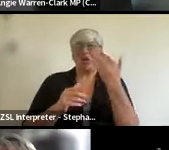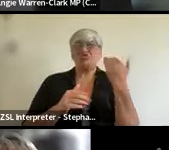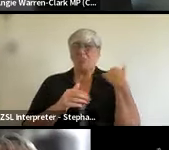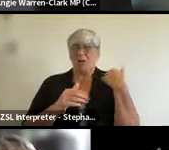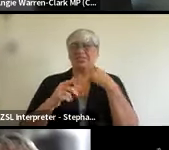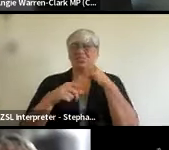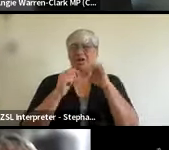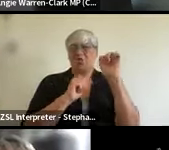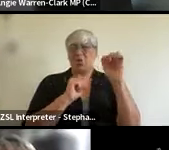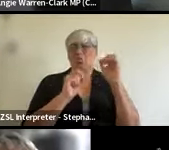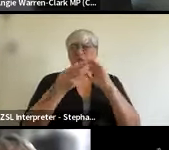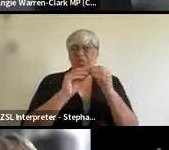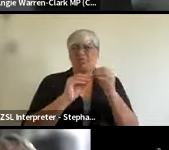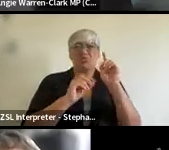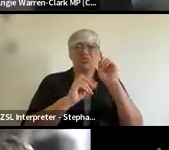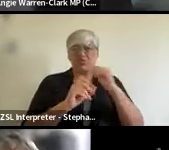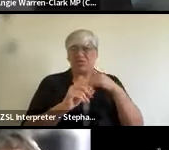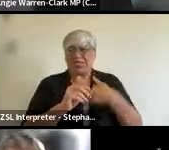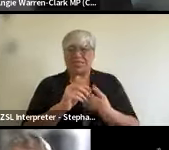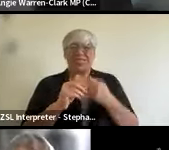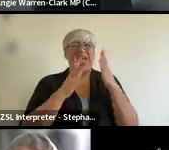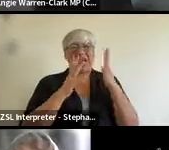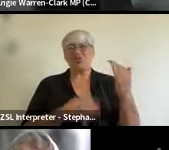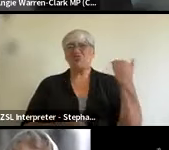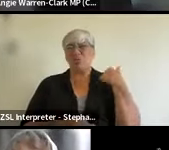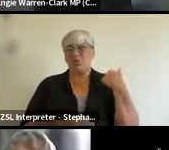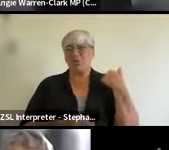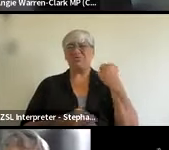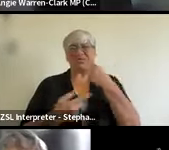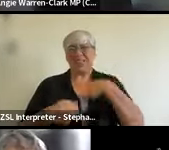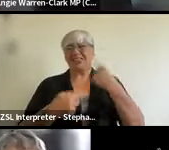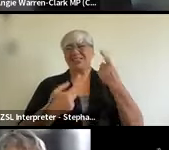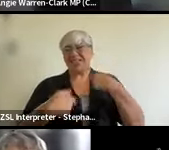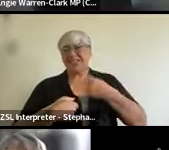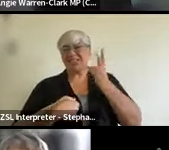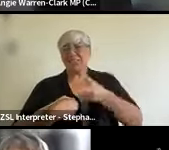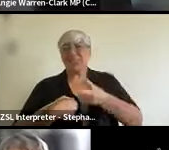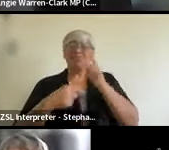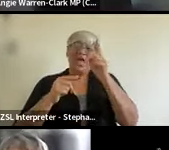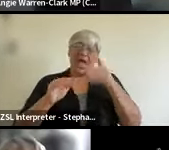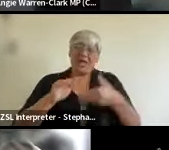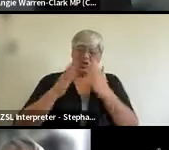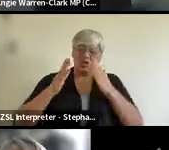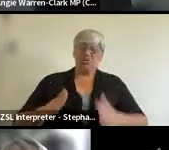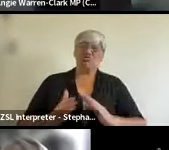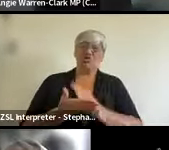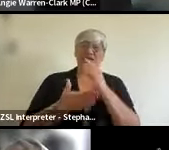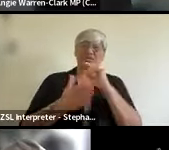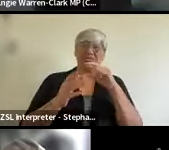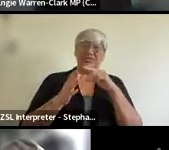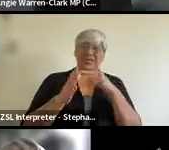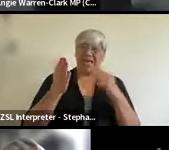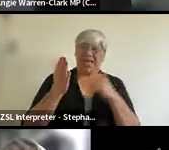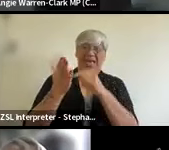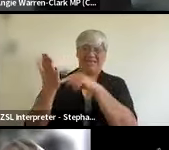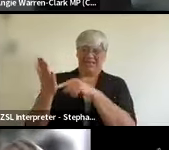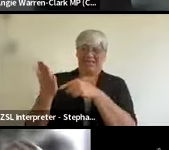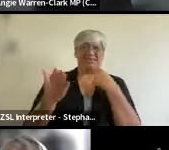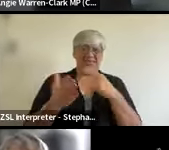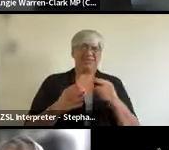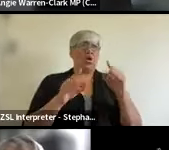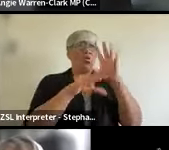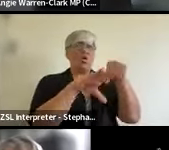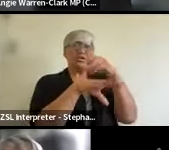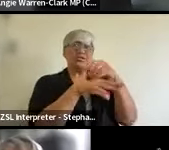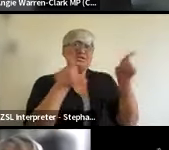issues, about your needs. Now, under the Human Rights Act, public entities such as Auckland